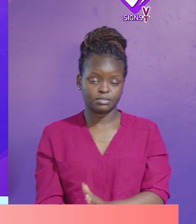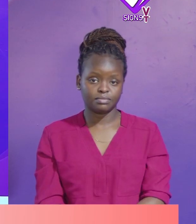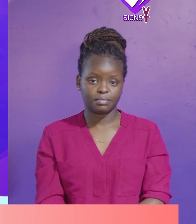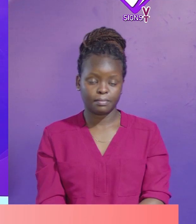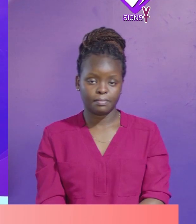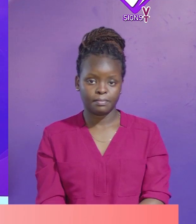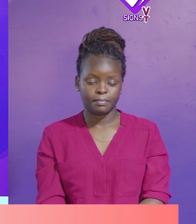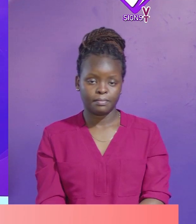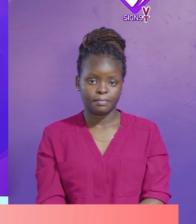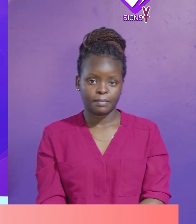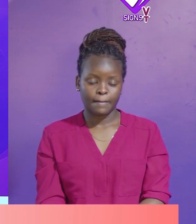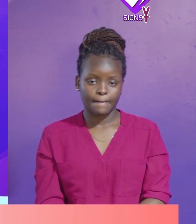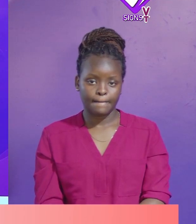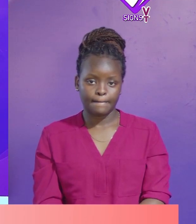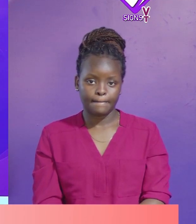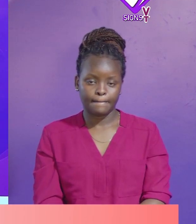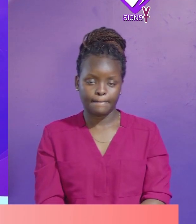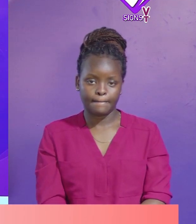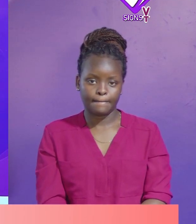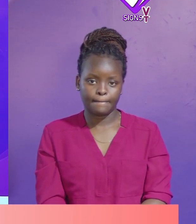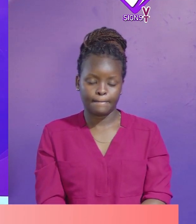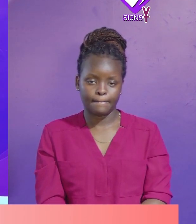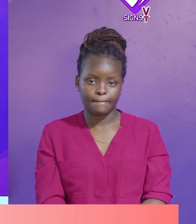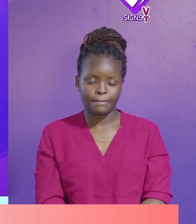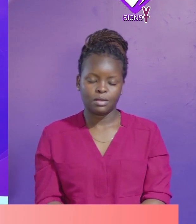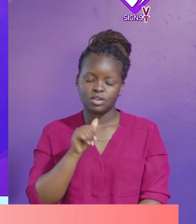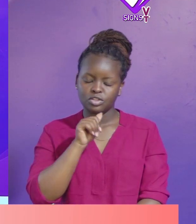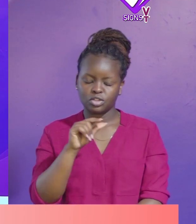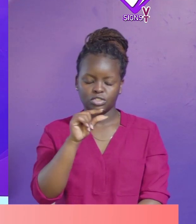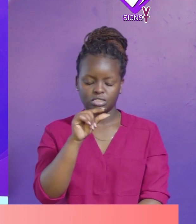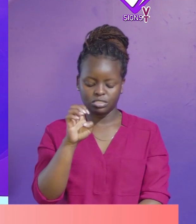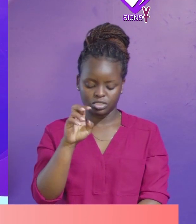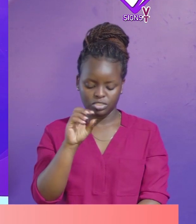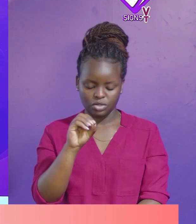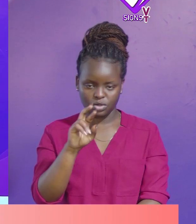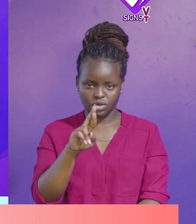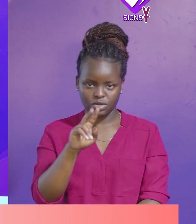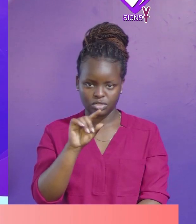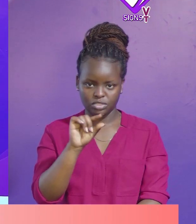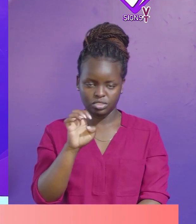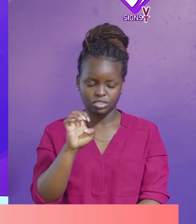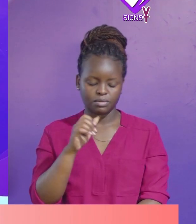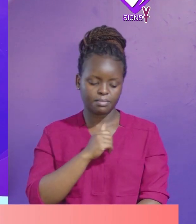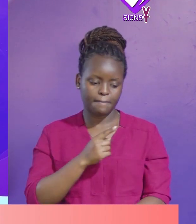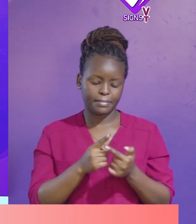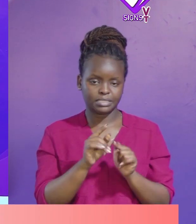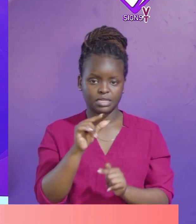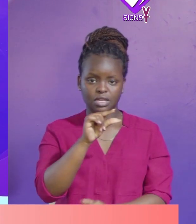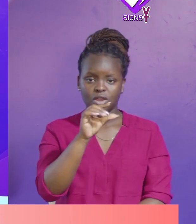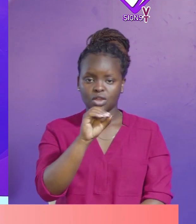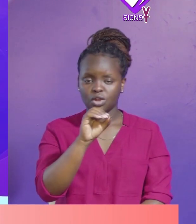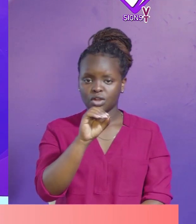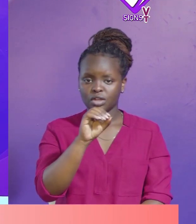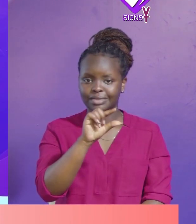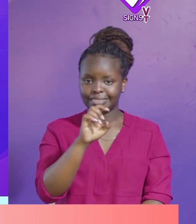bringing Estaveo for Jorgensen, not George Petrovic, for Jorgensen meant that they had to